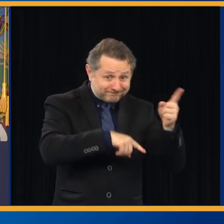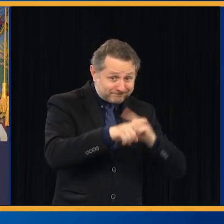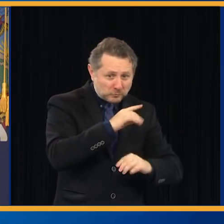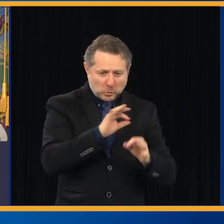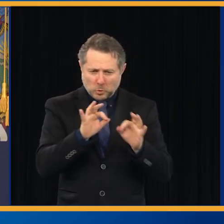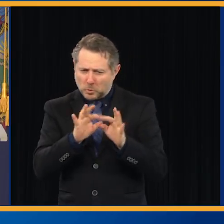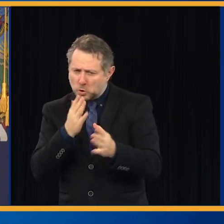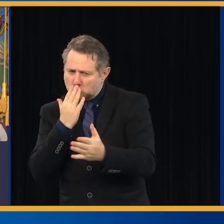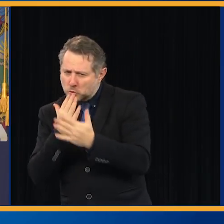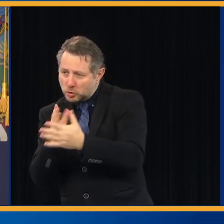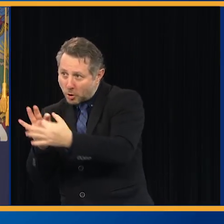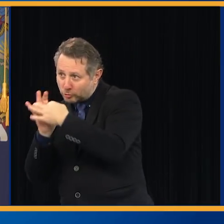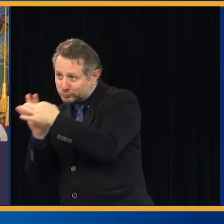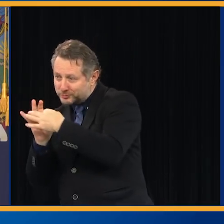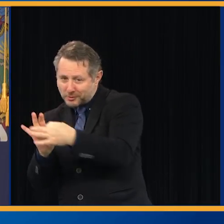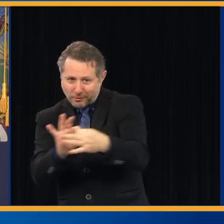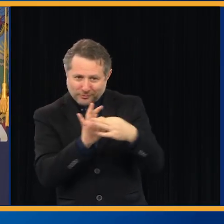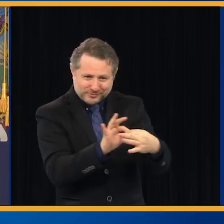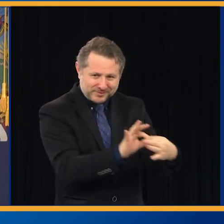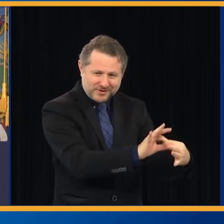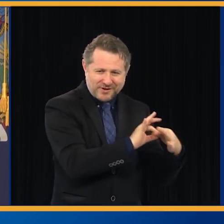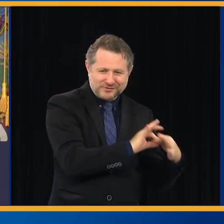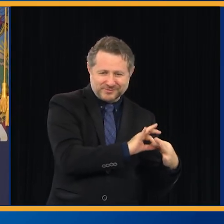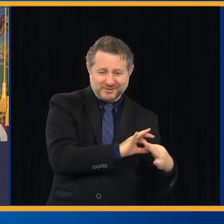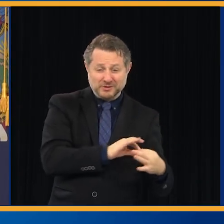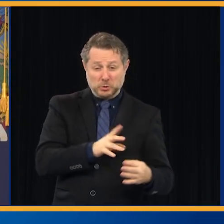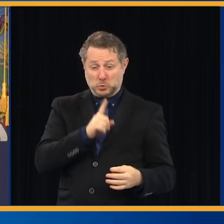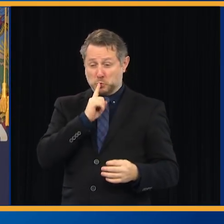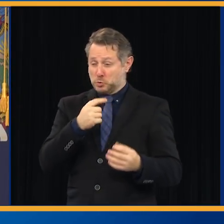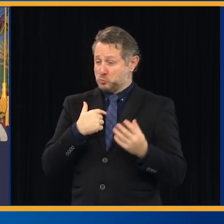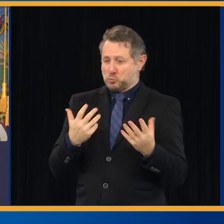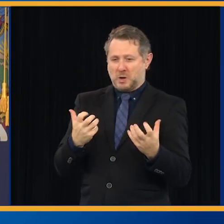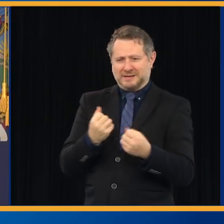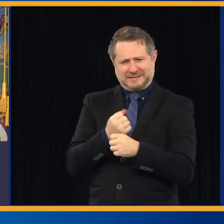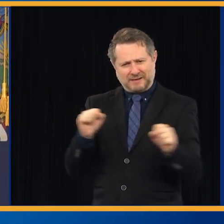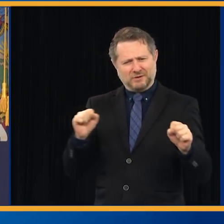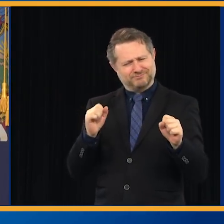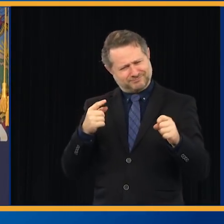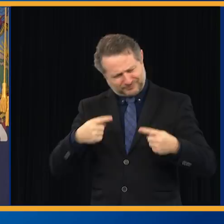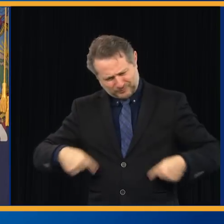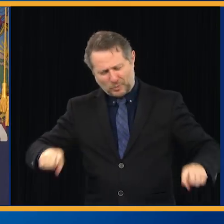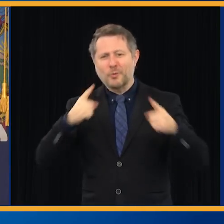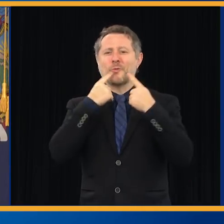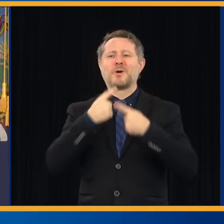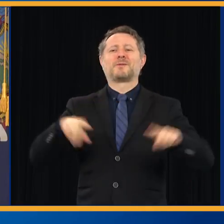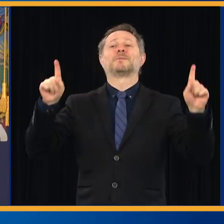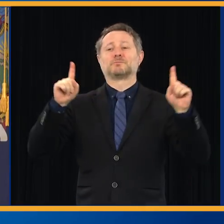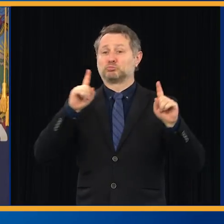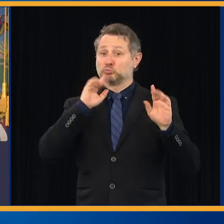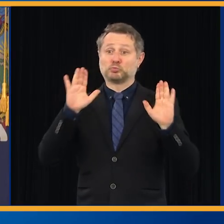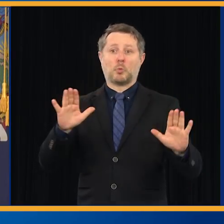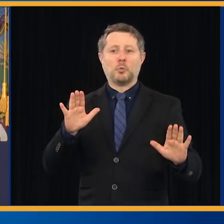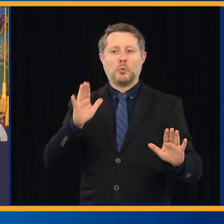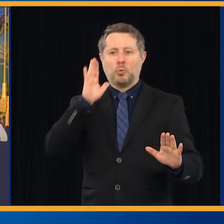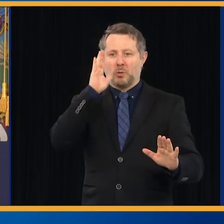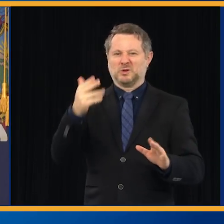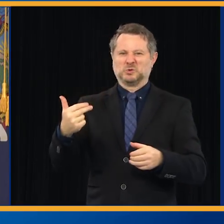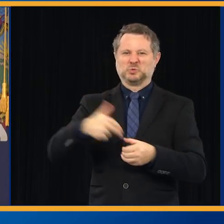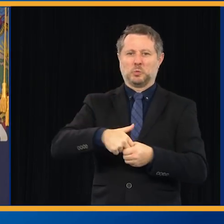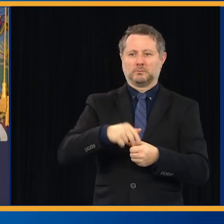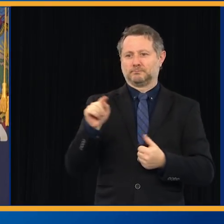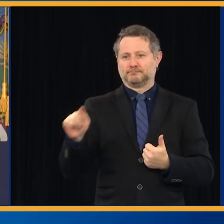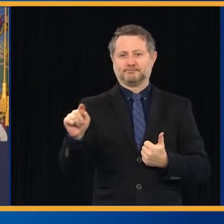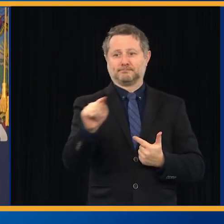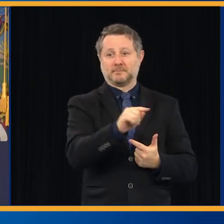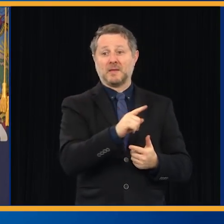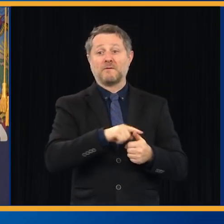productively and from an efficiency point of view. And they have been great. And they're joining us today. We have Governor